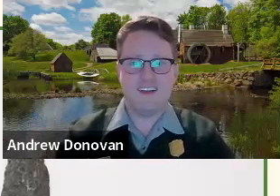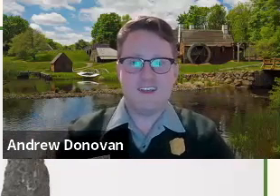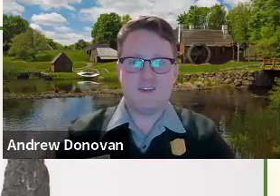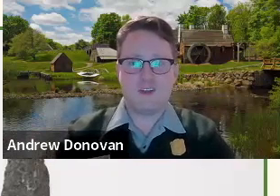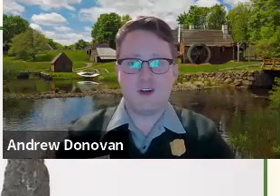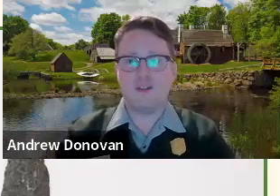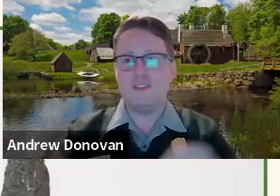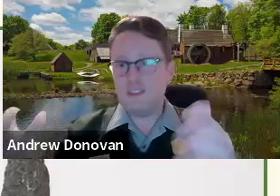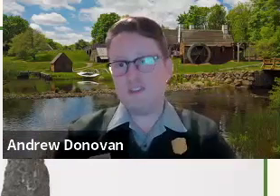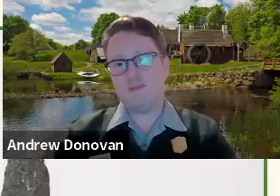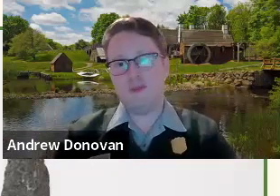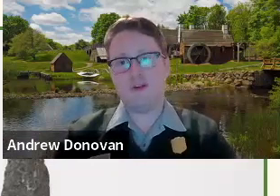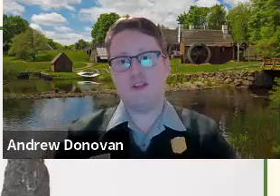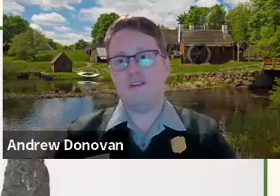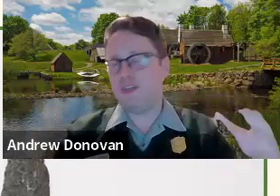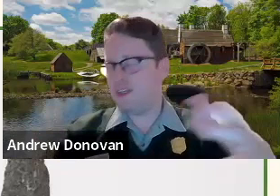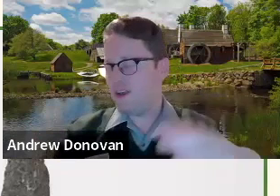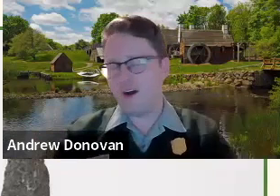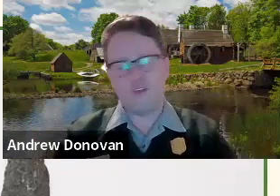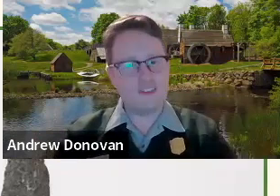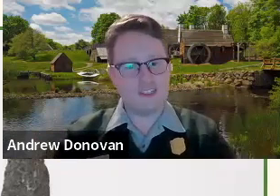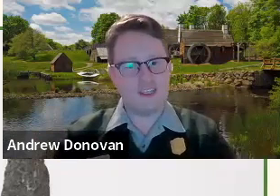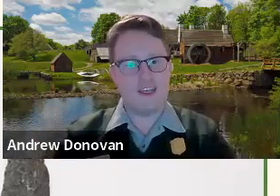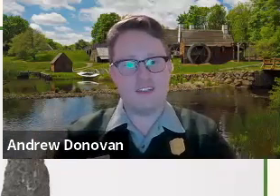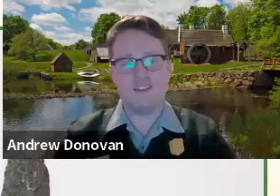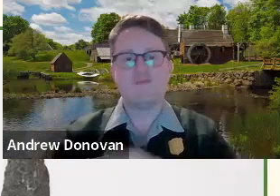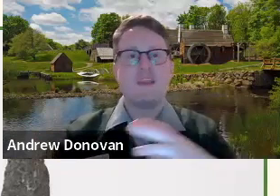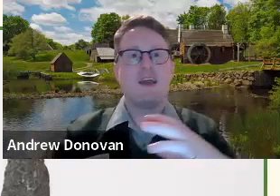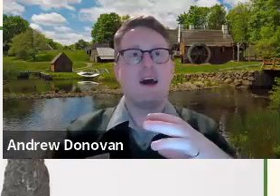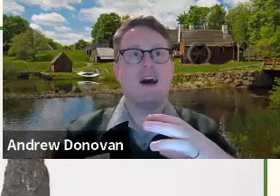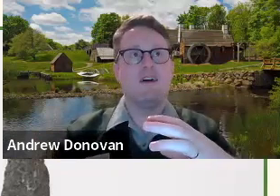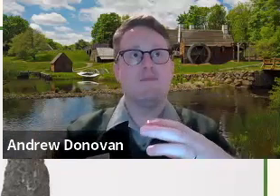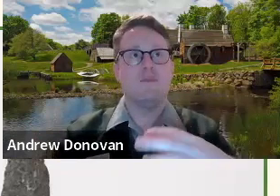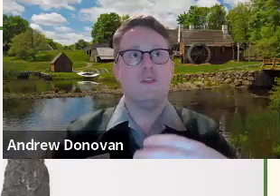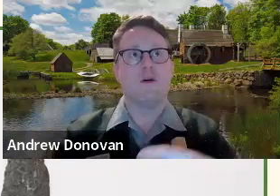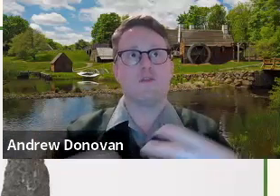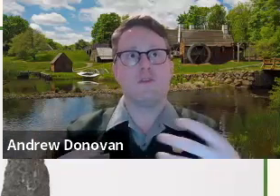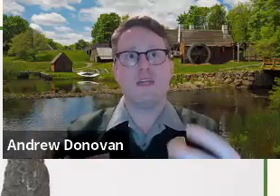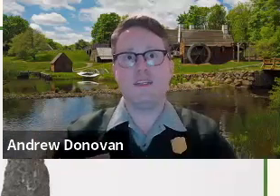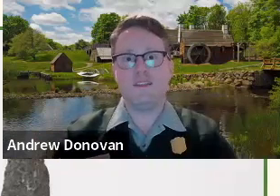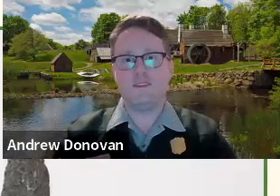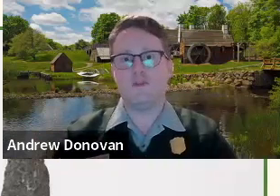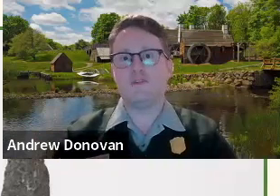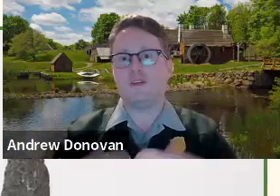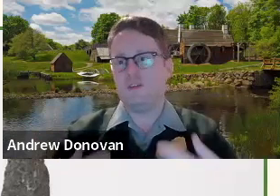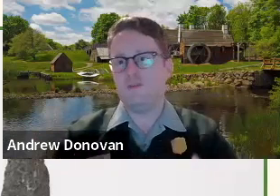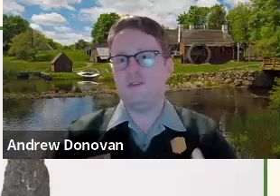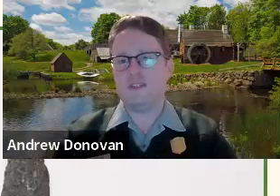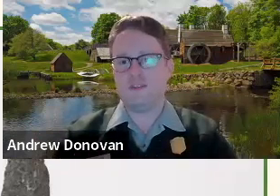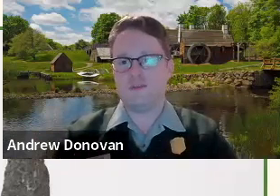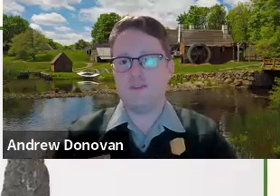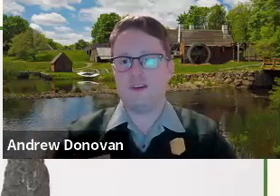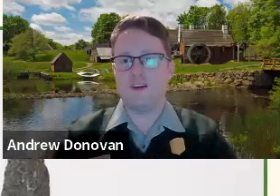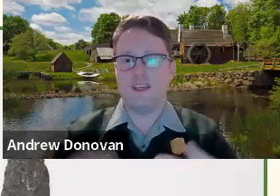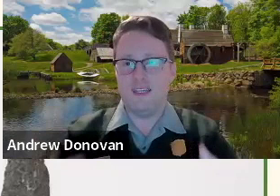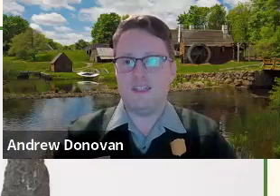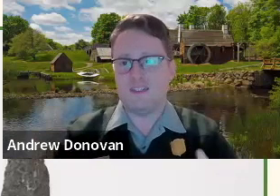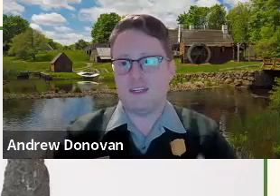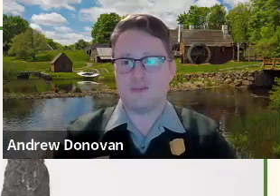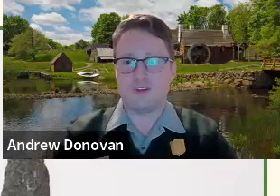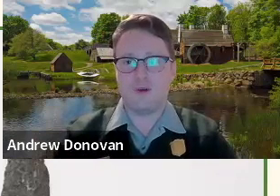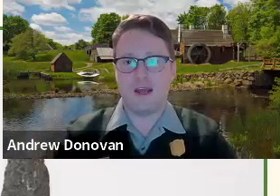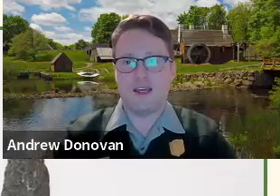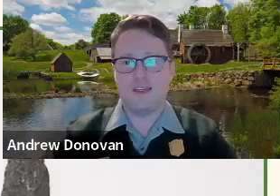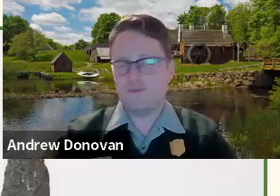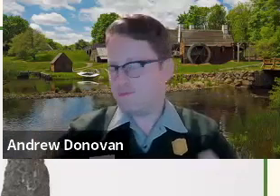that. So indigenous people living on this land, you know, are creating these tools, are using this river in